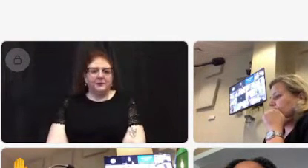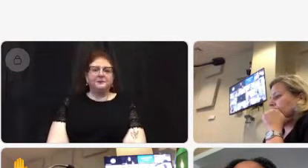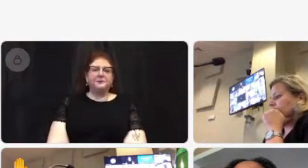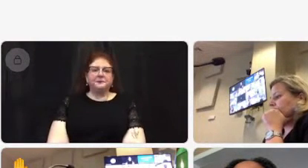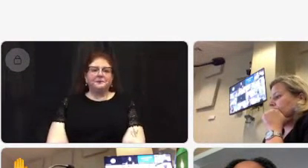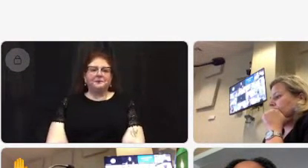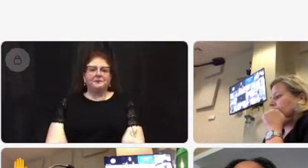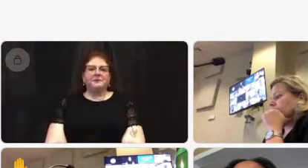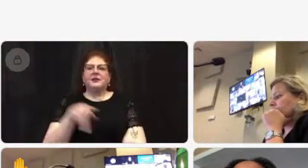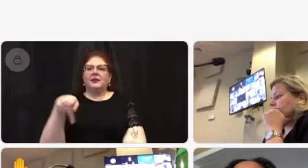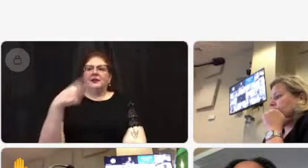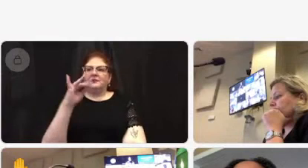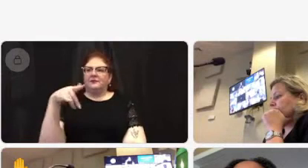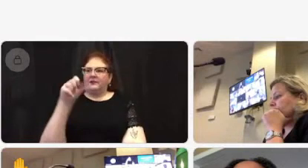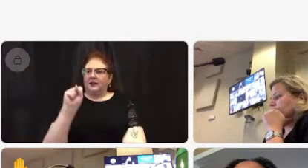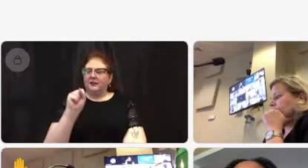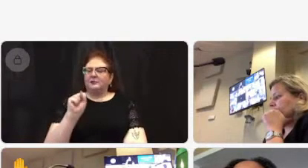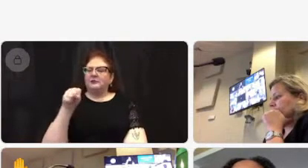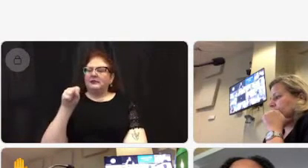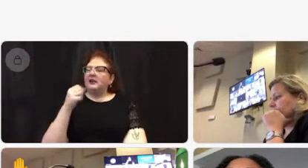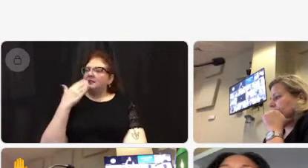Director Phillips? Yeah, thank you, Mayor.